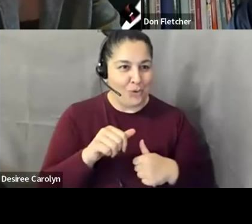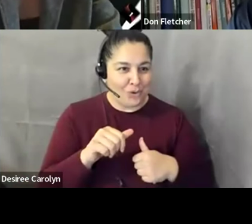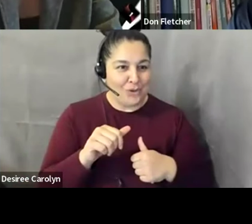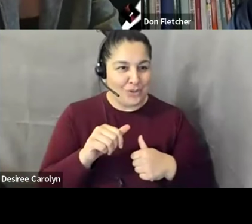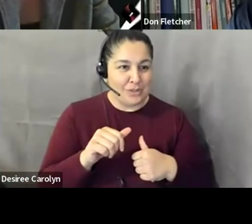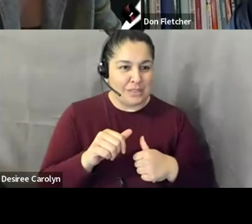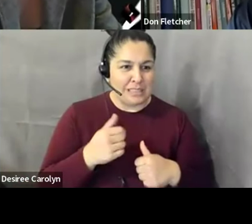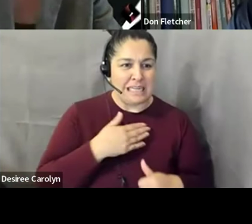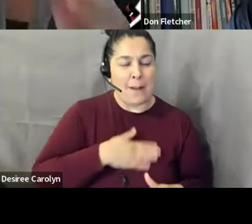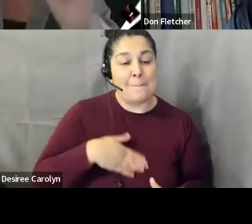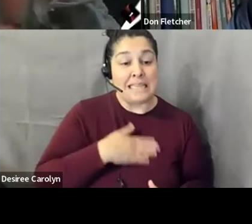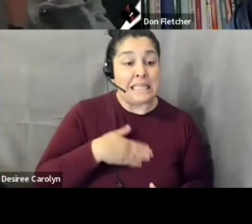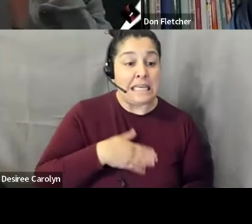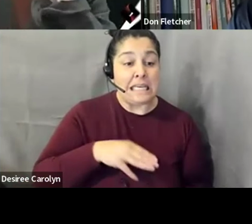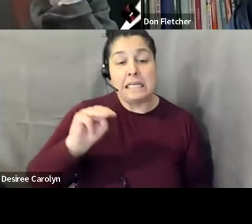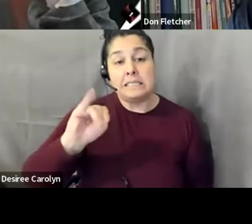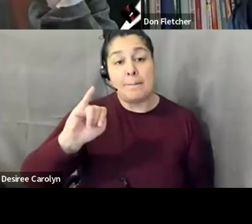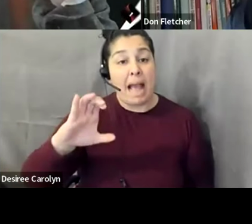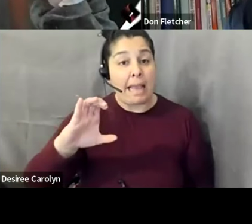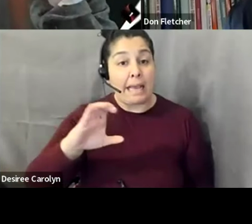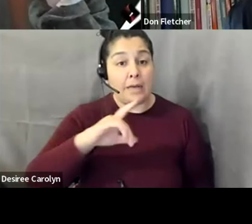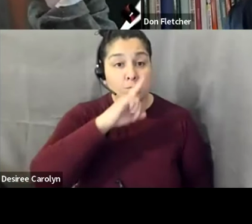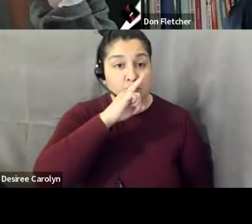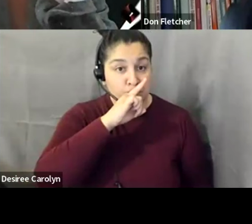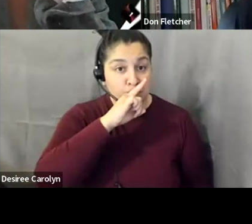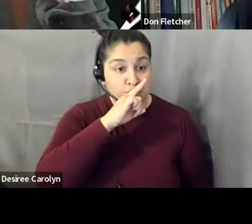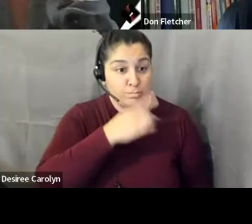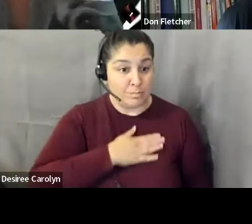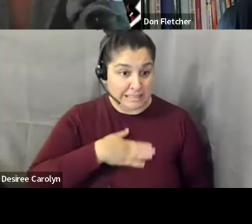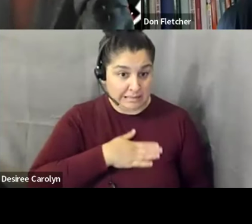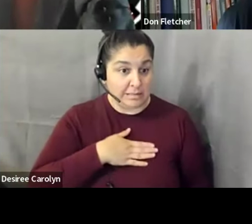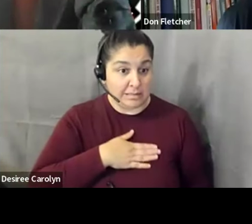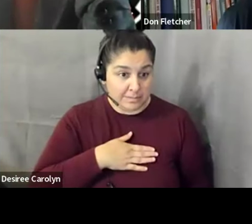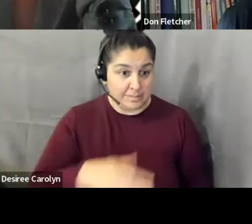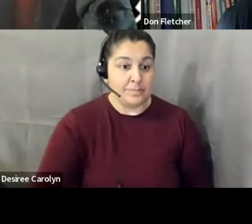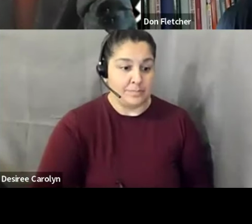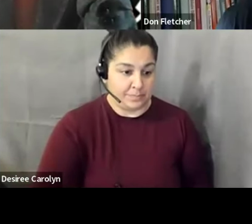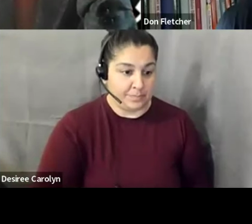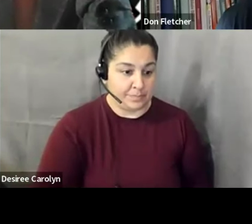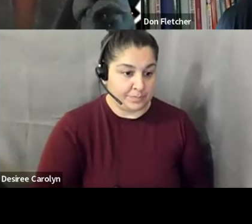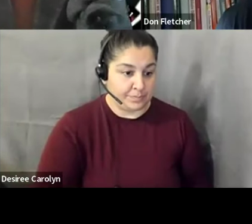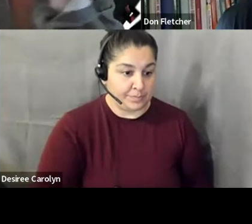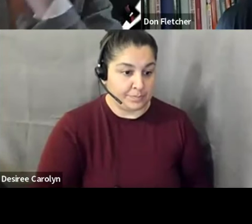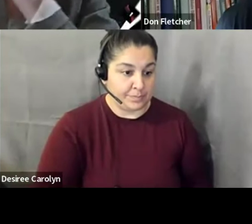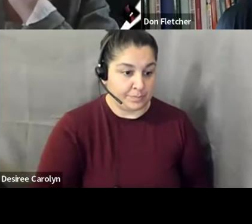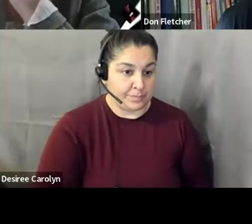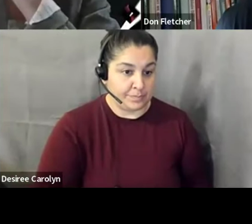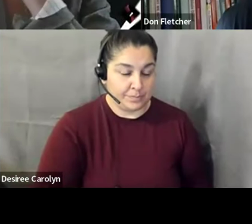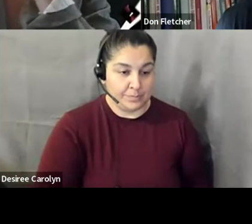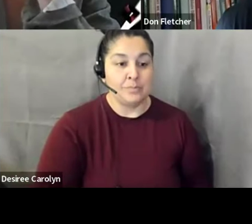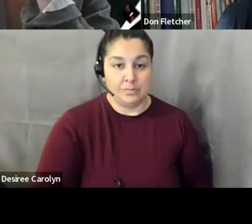and turn off your mic until you want to say something and you're acknowledged. Thank you very much for that.